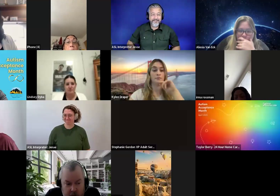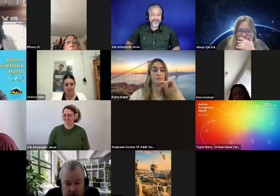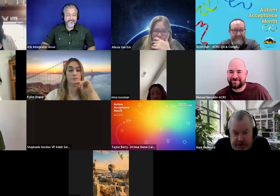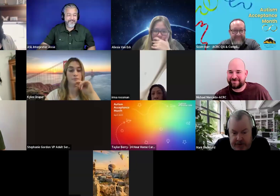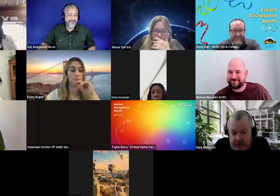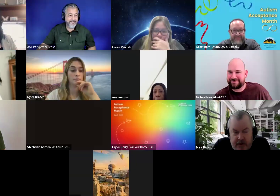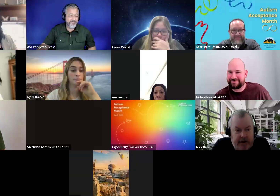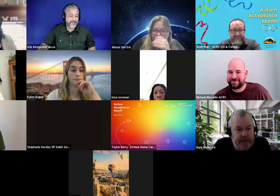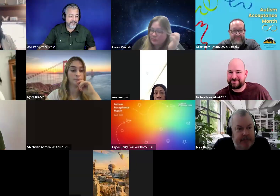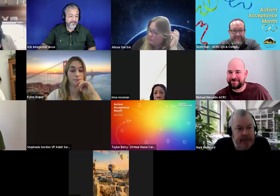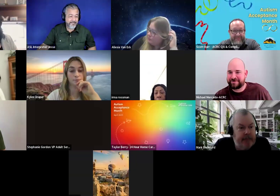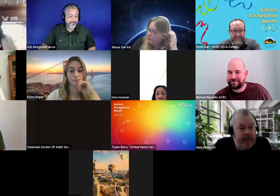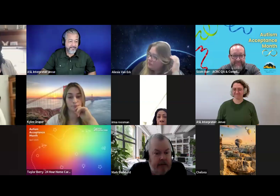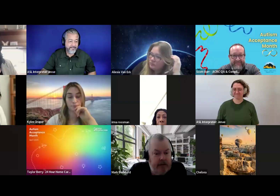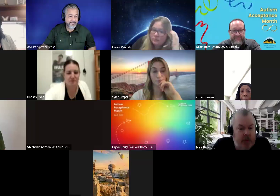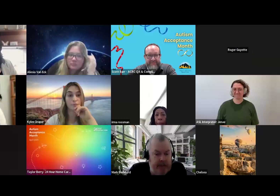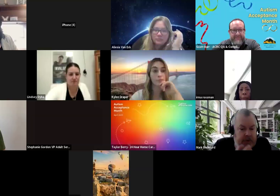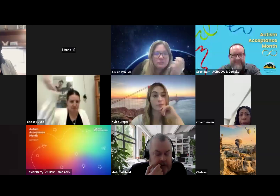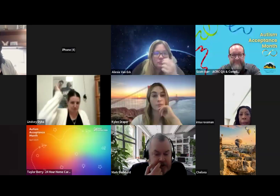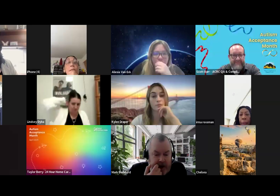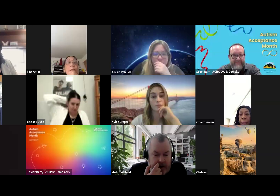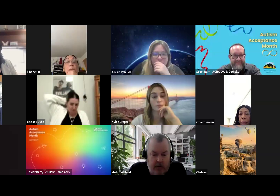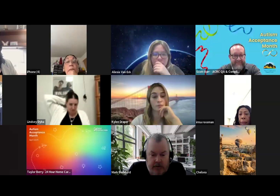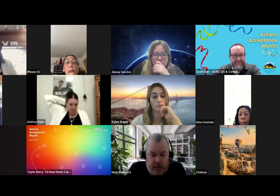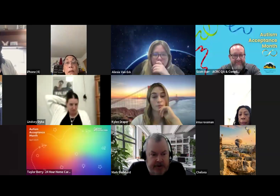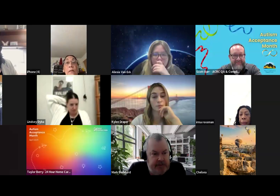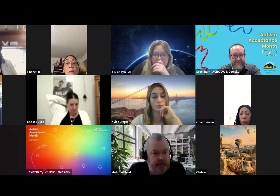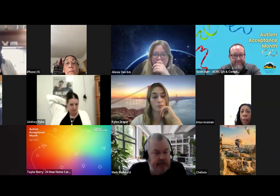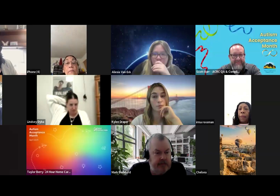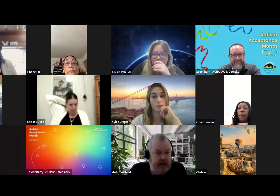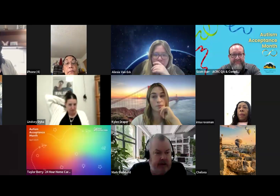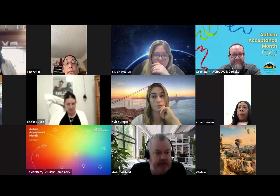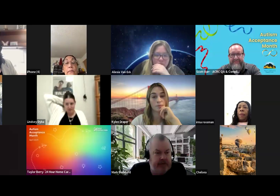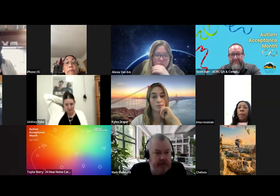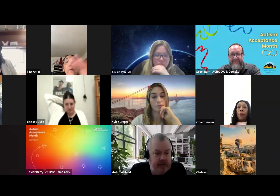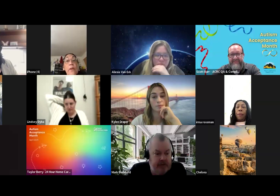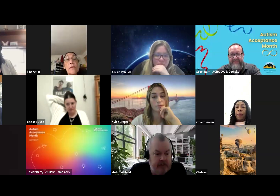I have a question. Do you want me to put it in the chat or do you want me to just ask it?